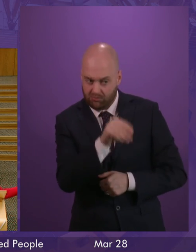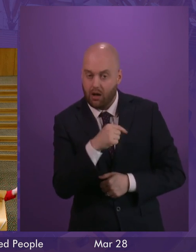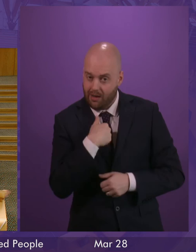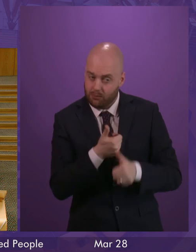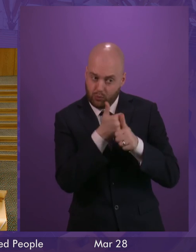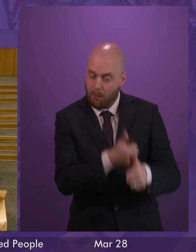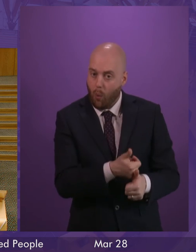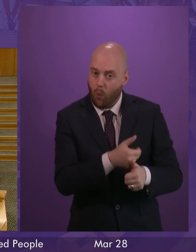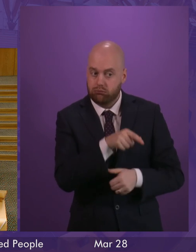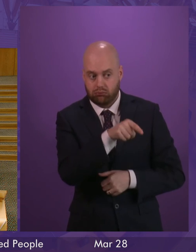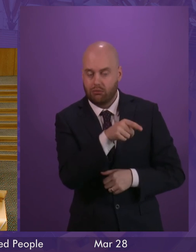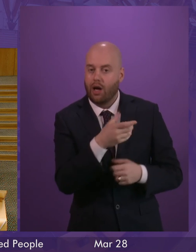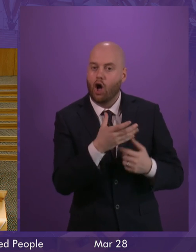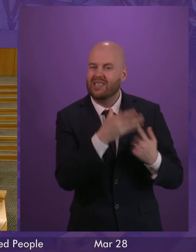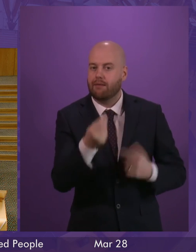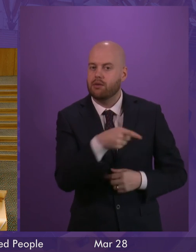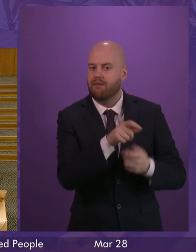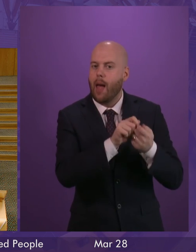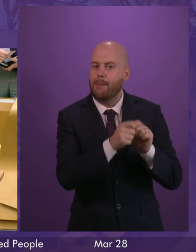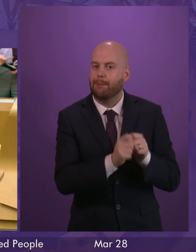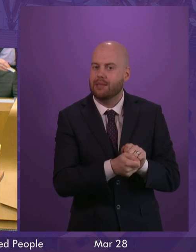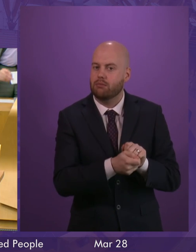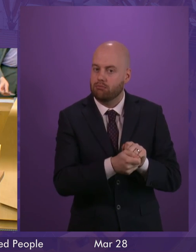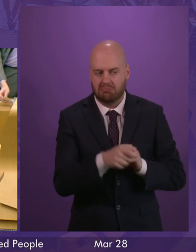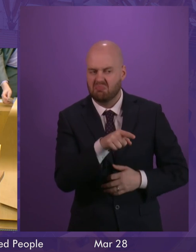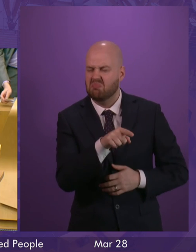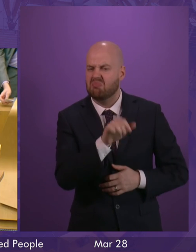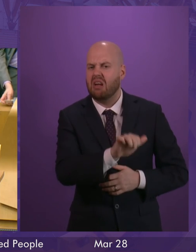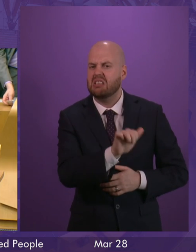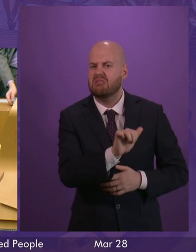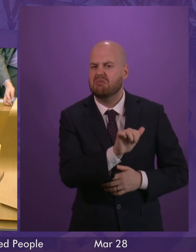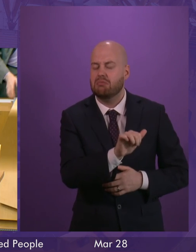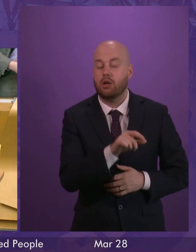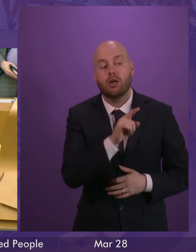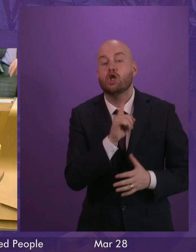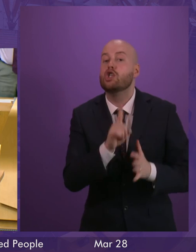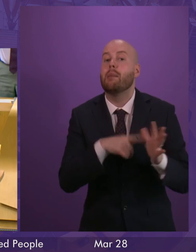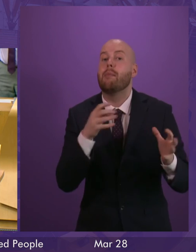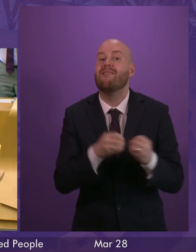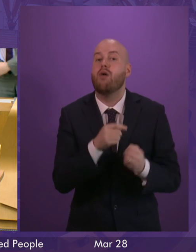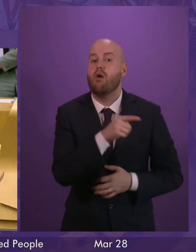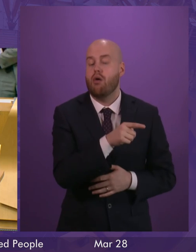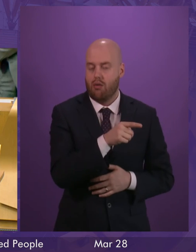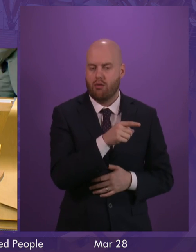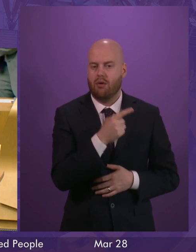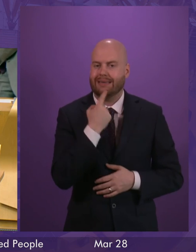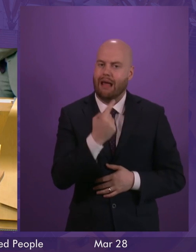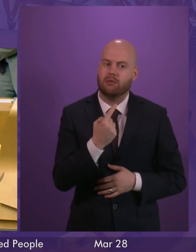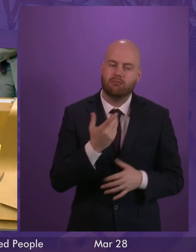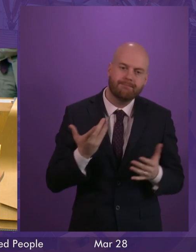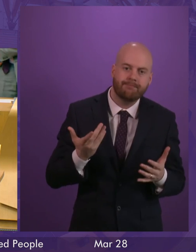the Conservative amendment this evening. He started off, his premise was, of course, there have been improvements